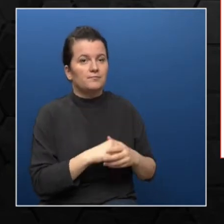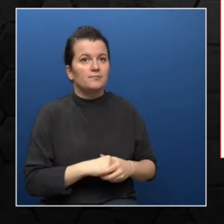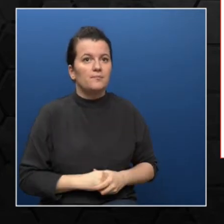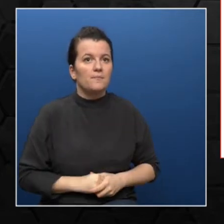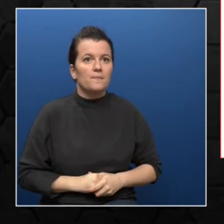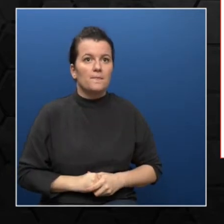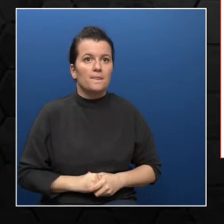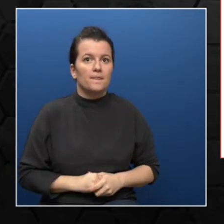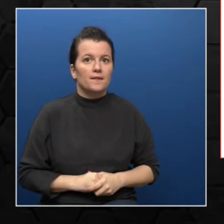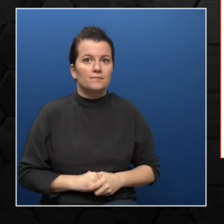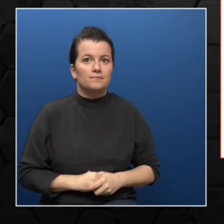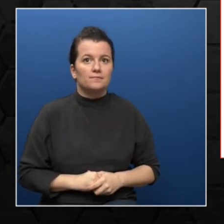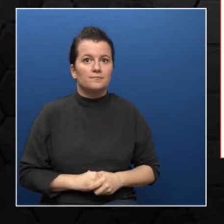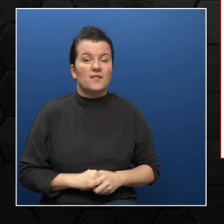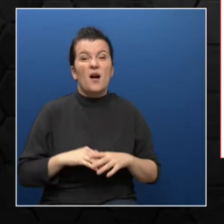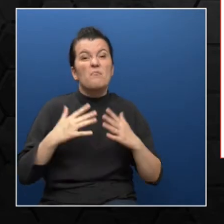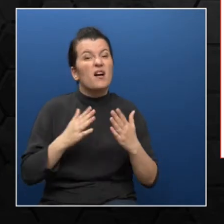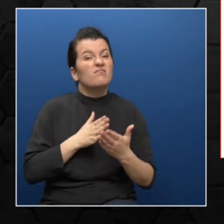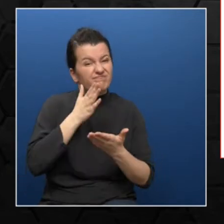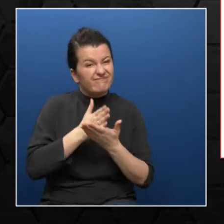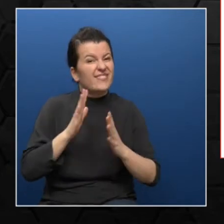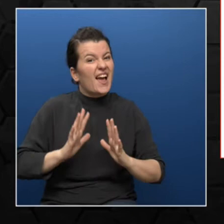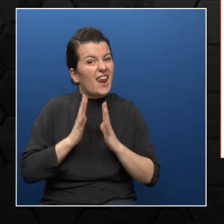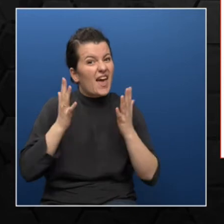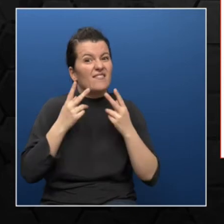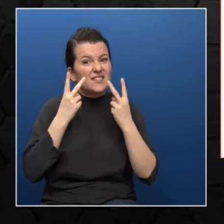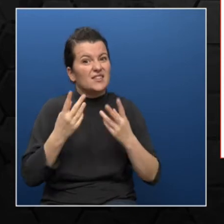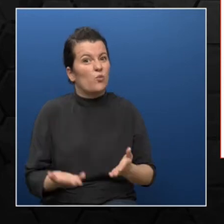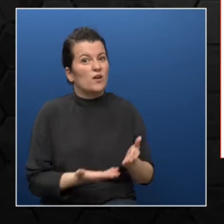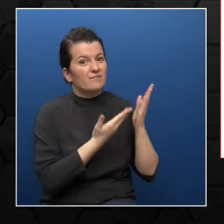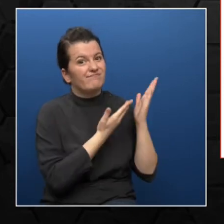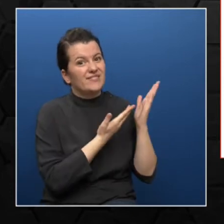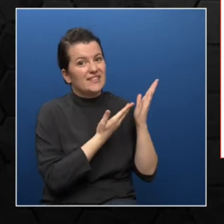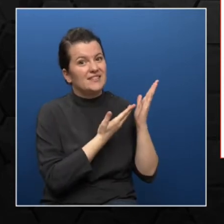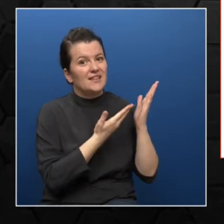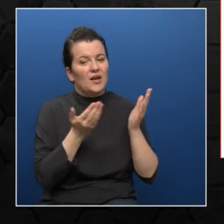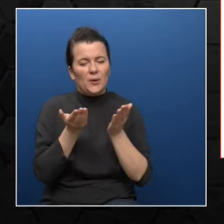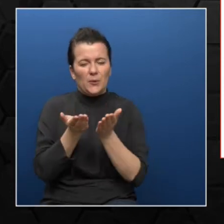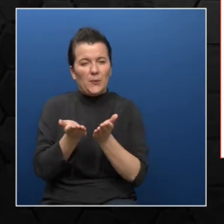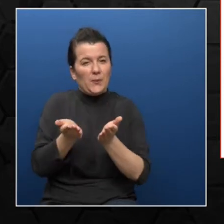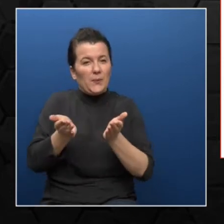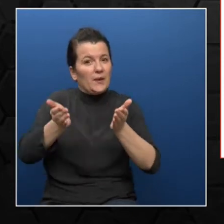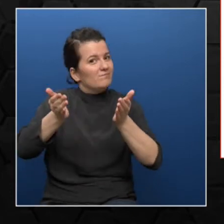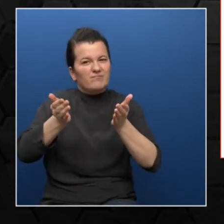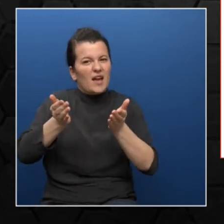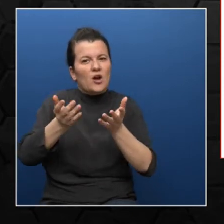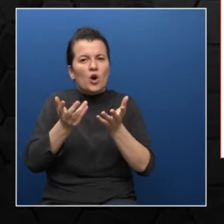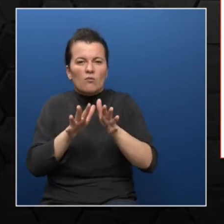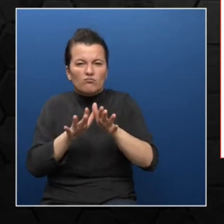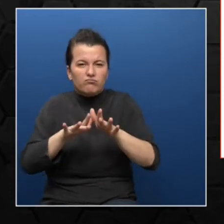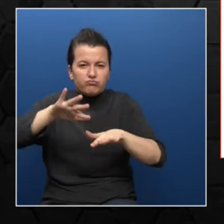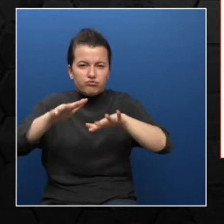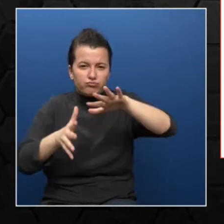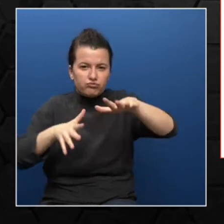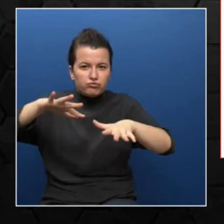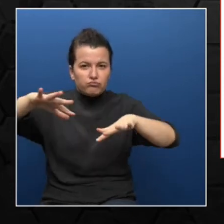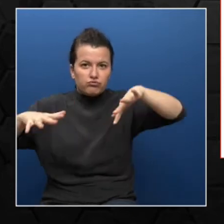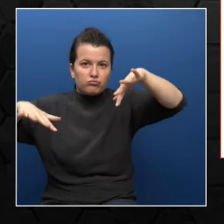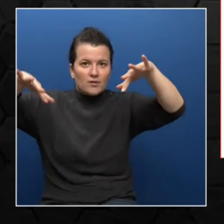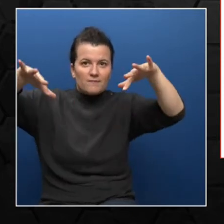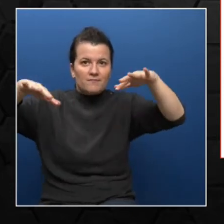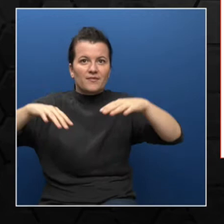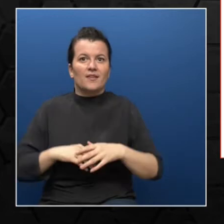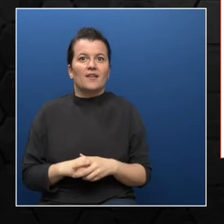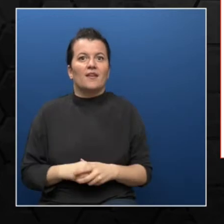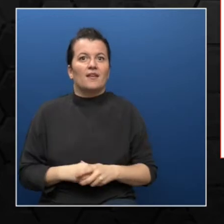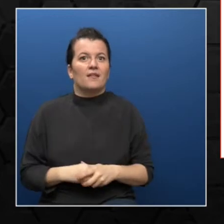sometimes in real life we have these kind of graphs, and so it's very easy to get stuck in a local minimum, whereas we need to